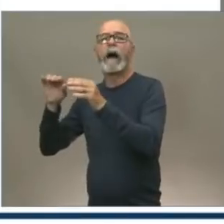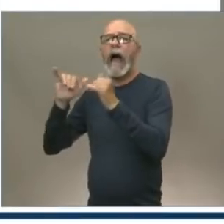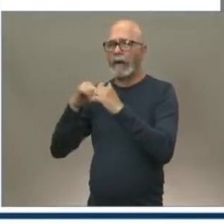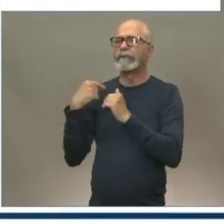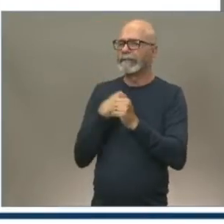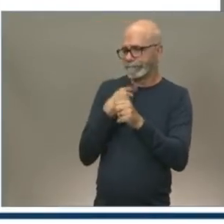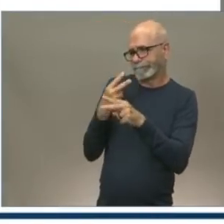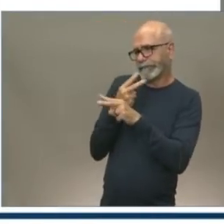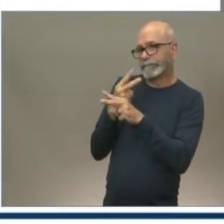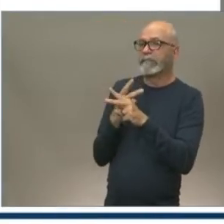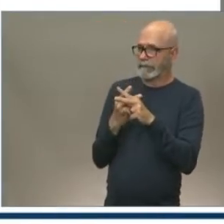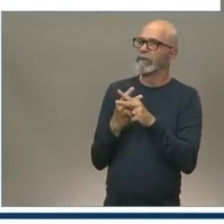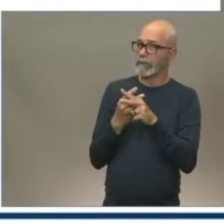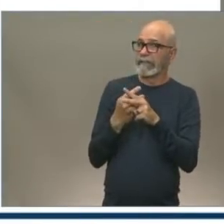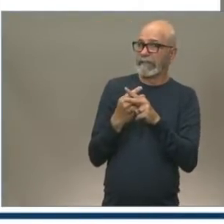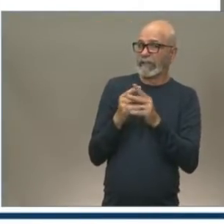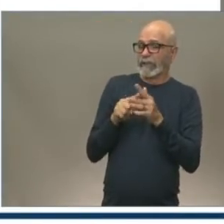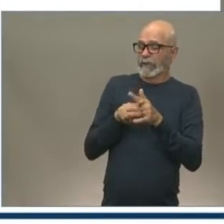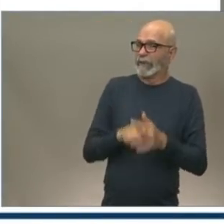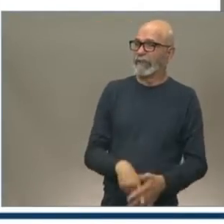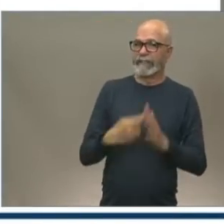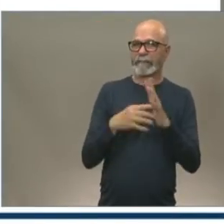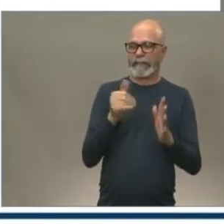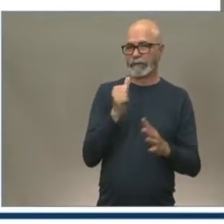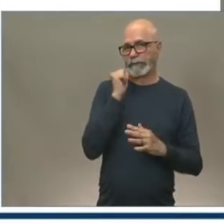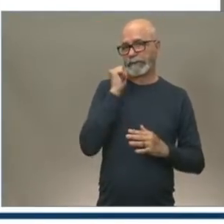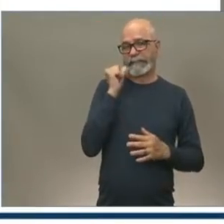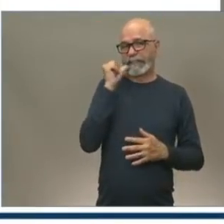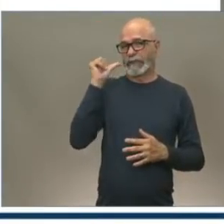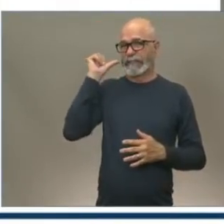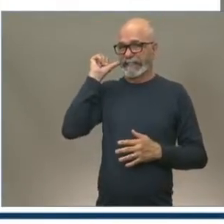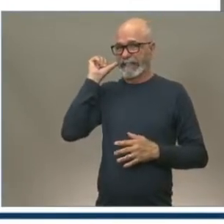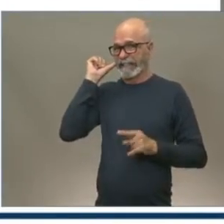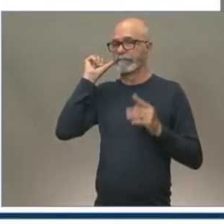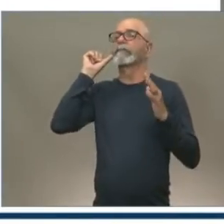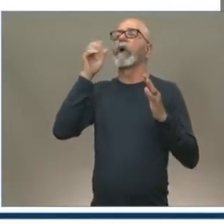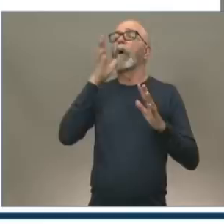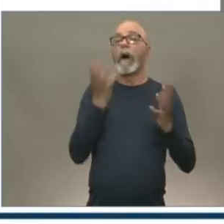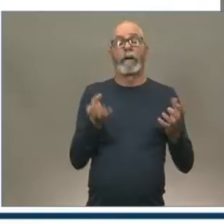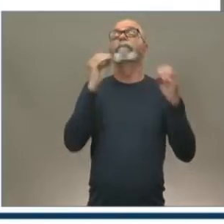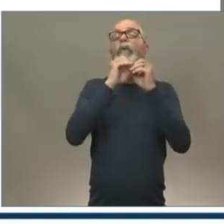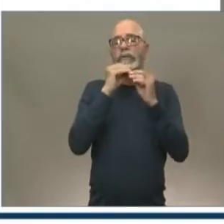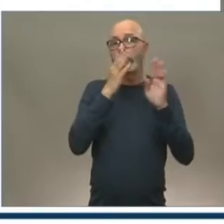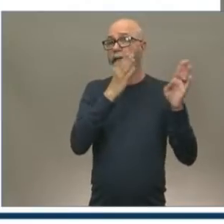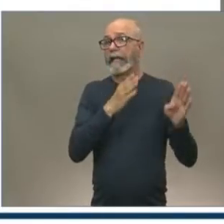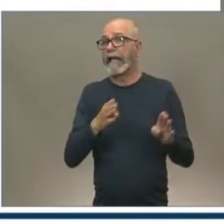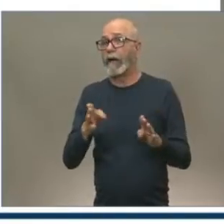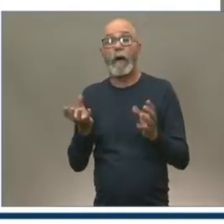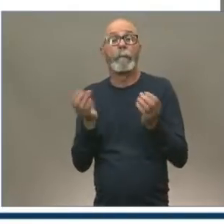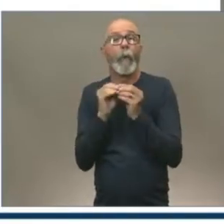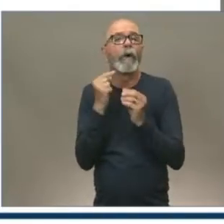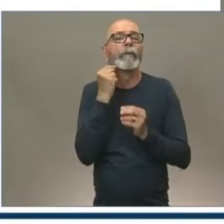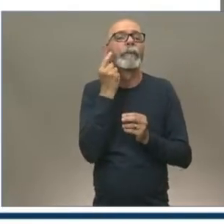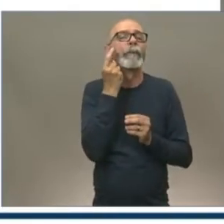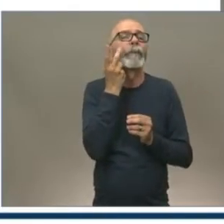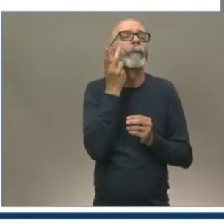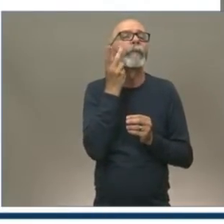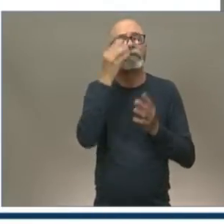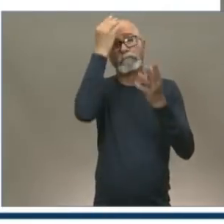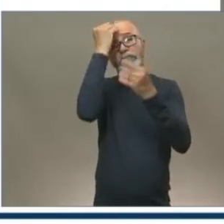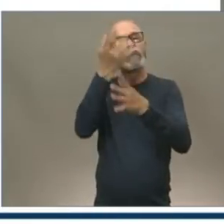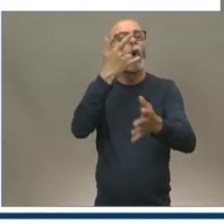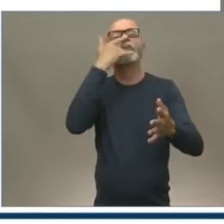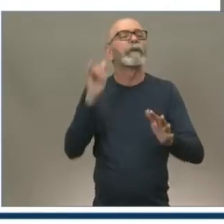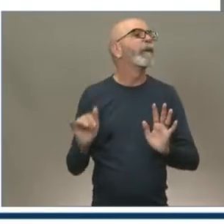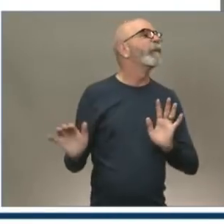working on this just yesterday. We're working through a lot of those. We'll have more information on that in the next day or two about how this whole process is being ramped